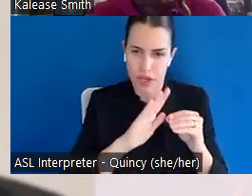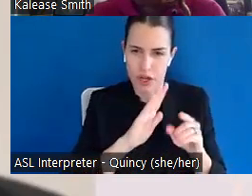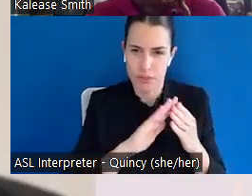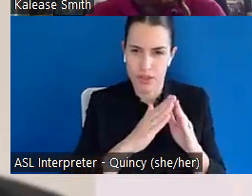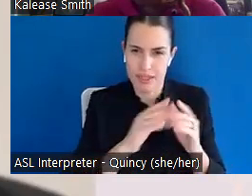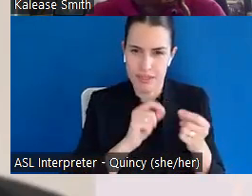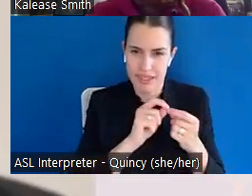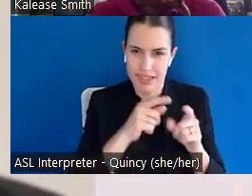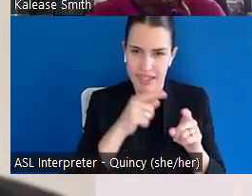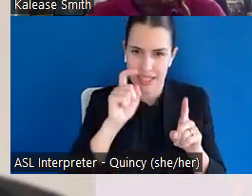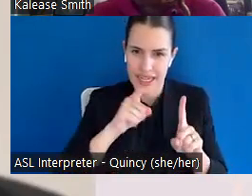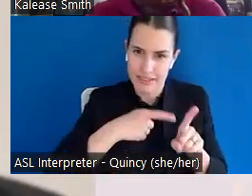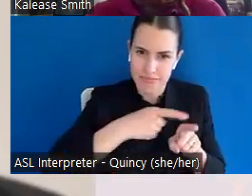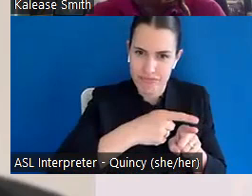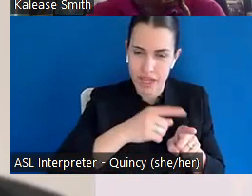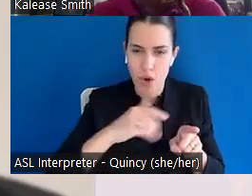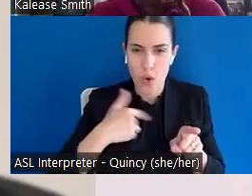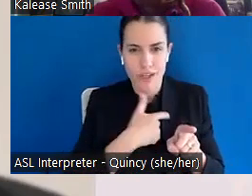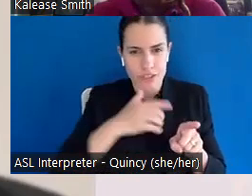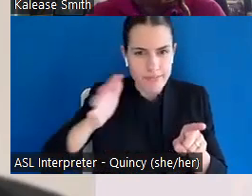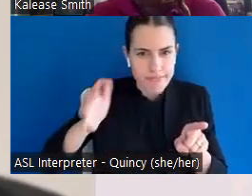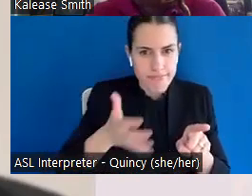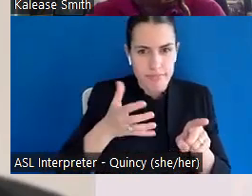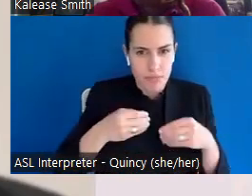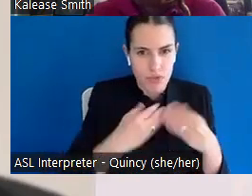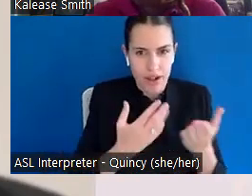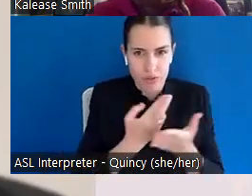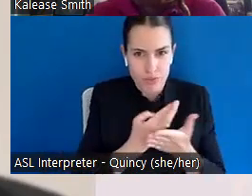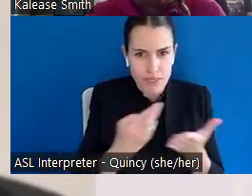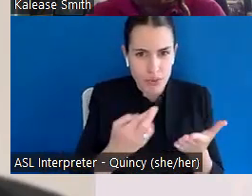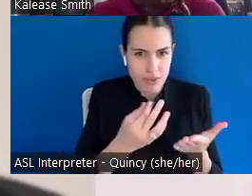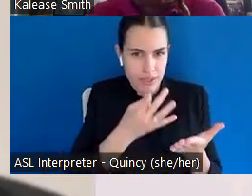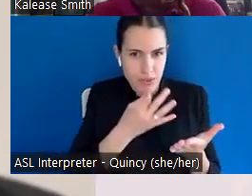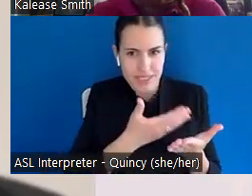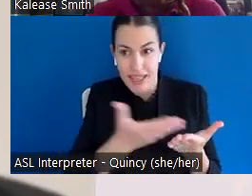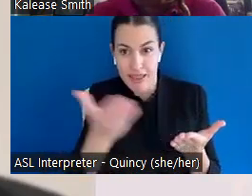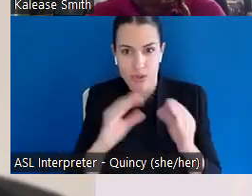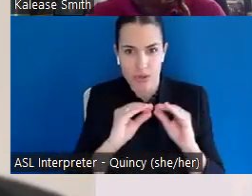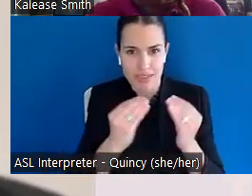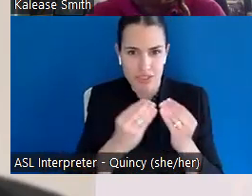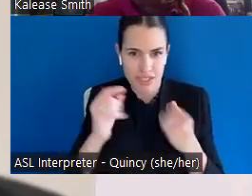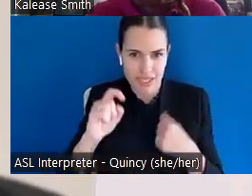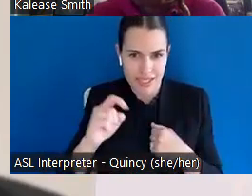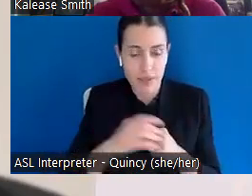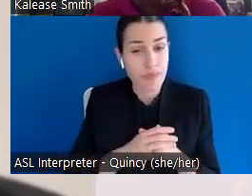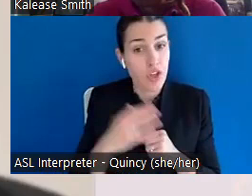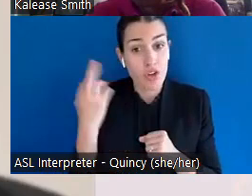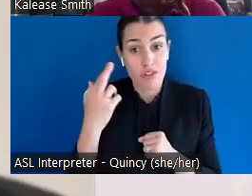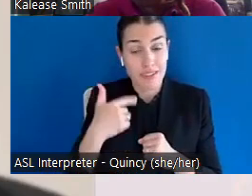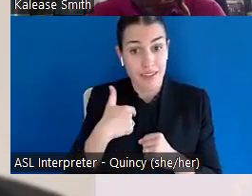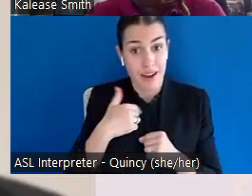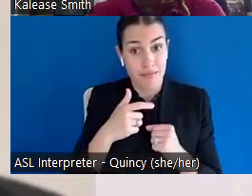try to help them get all the resources, all the expertise that they might need. And why I'm so interested, not only in